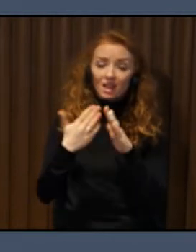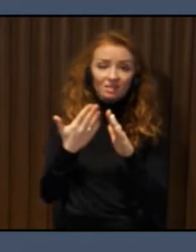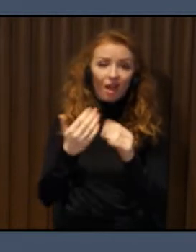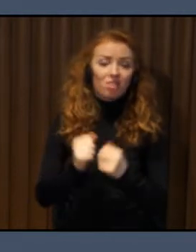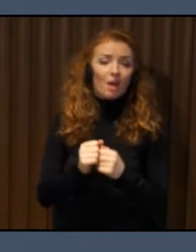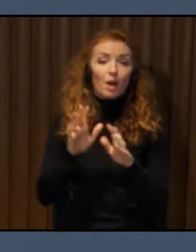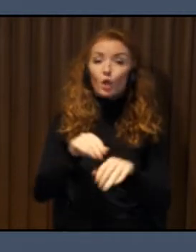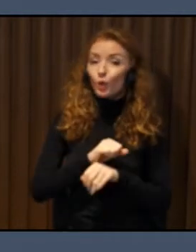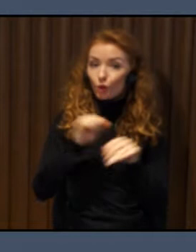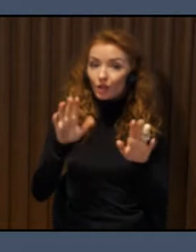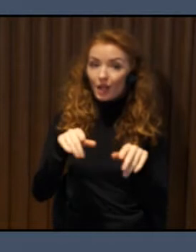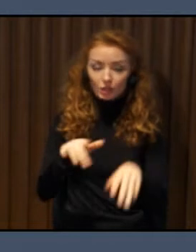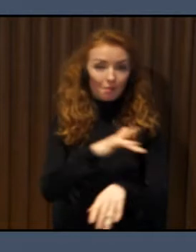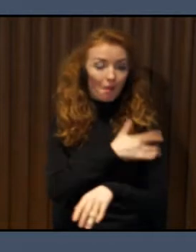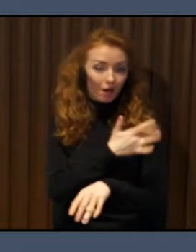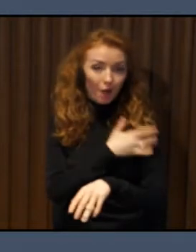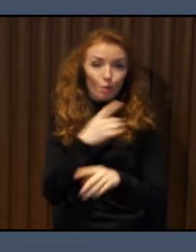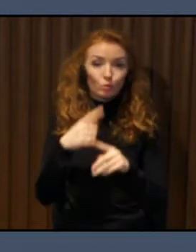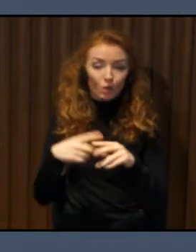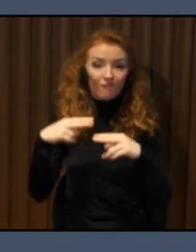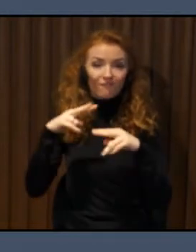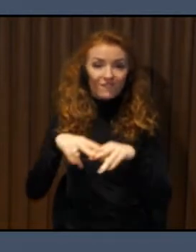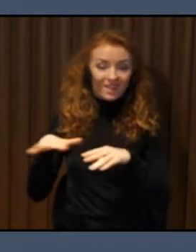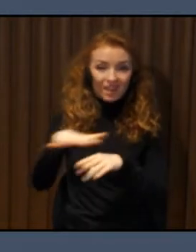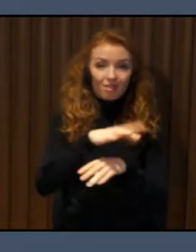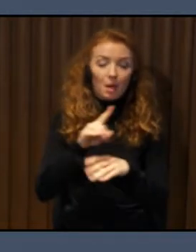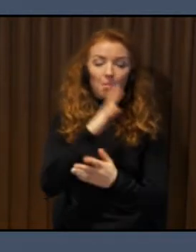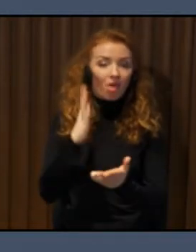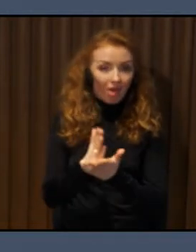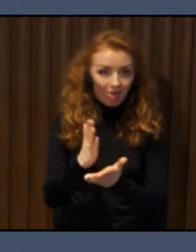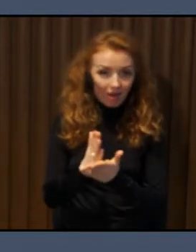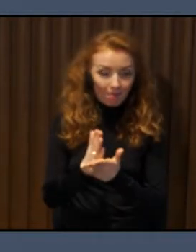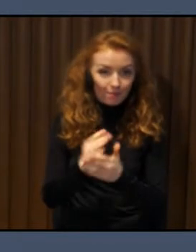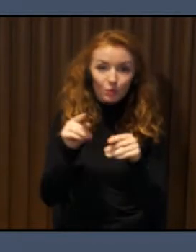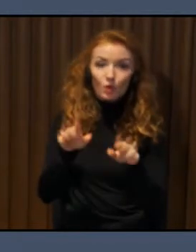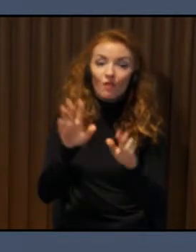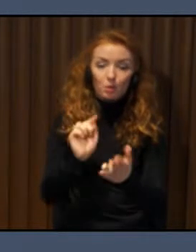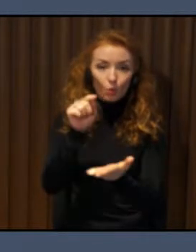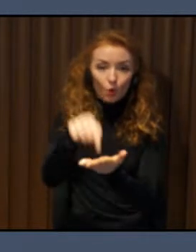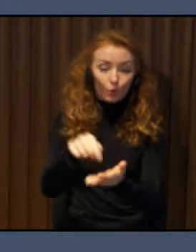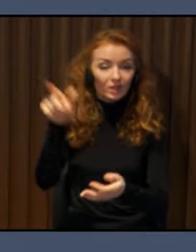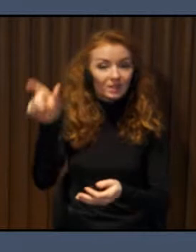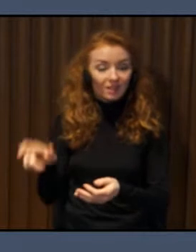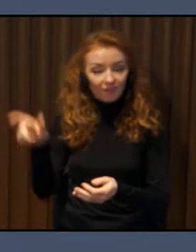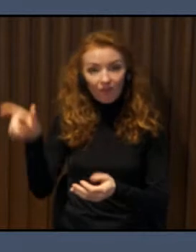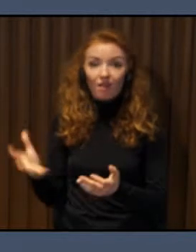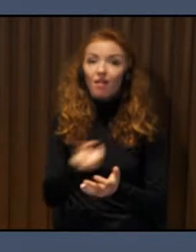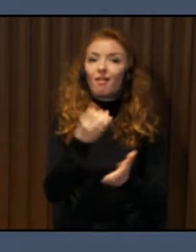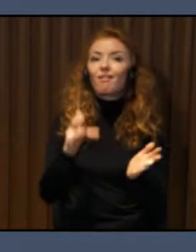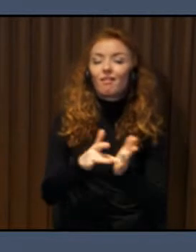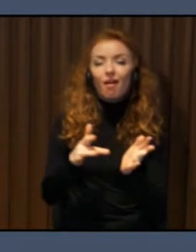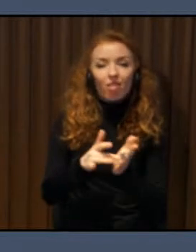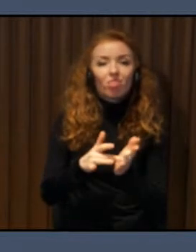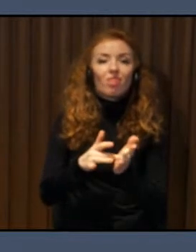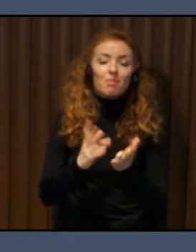physical structure is all accessible for people with disabilities. This is an example of the building that we did. It's